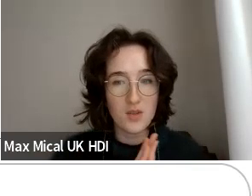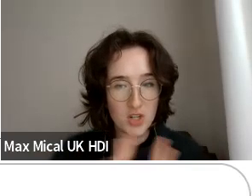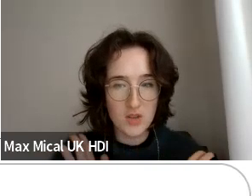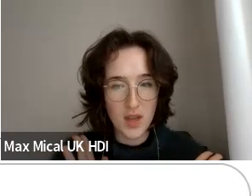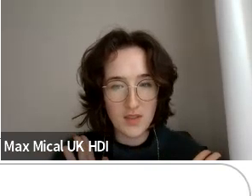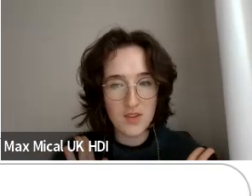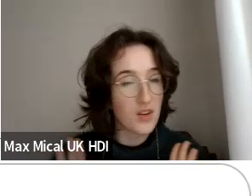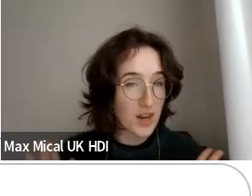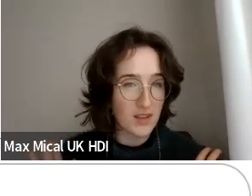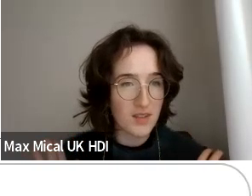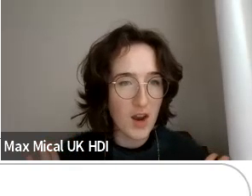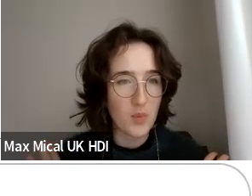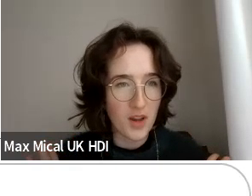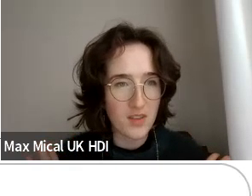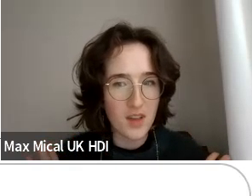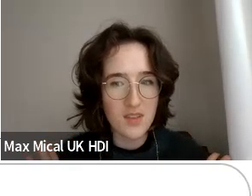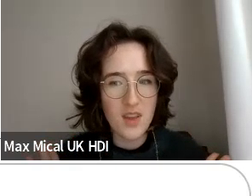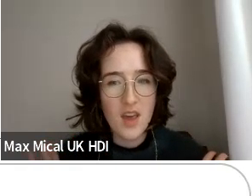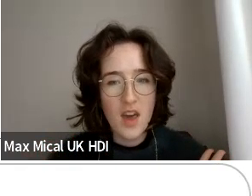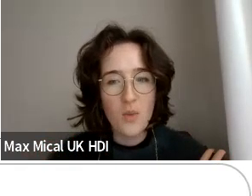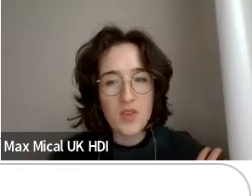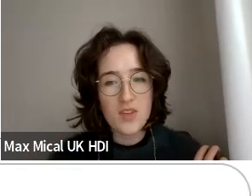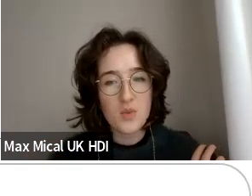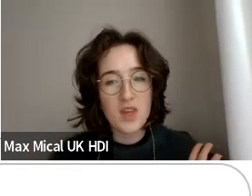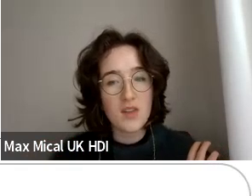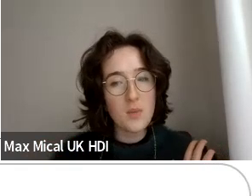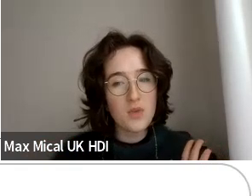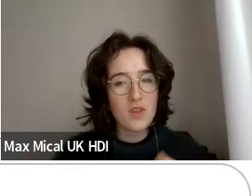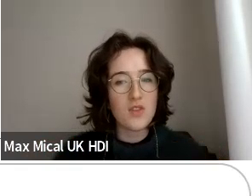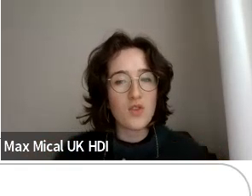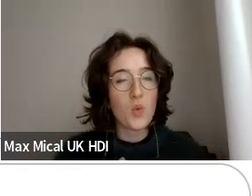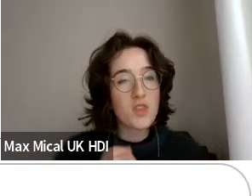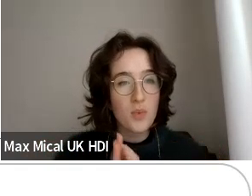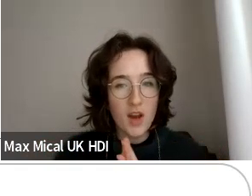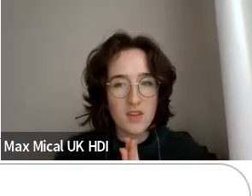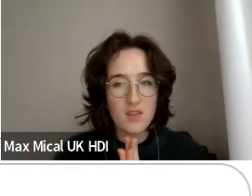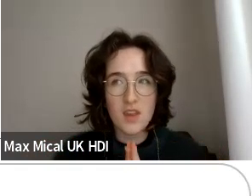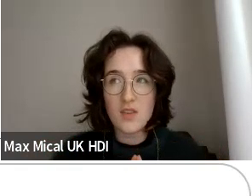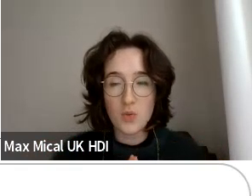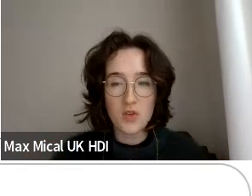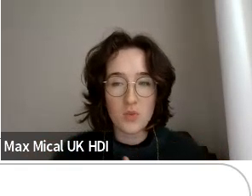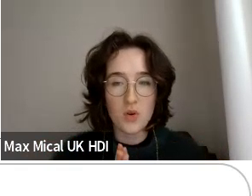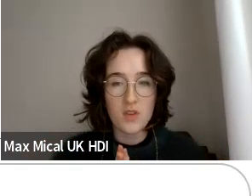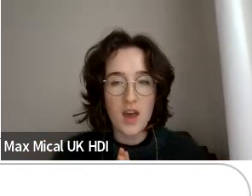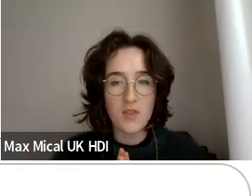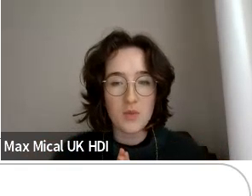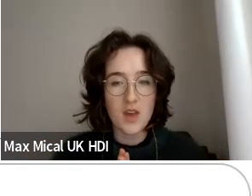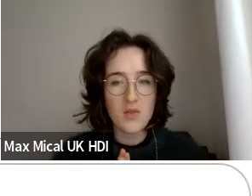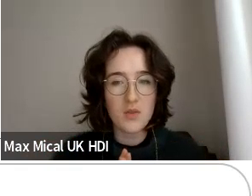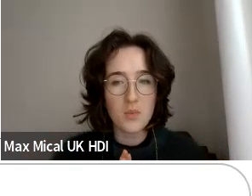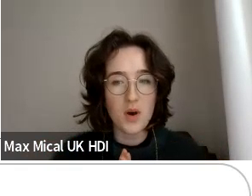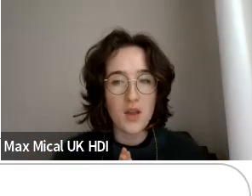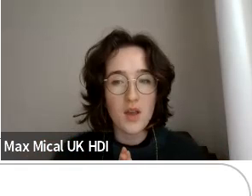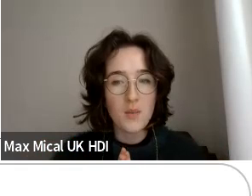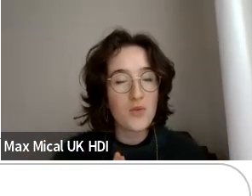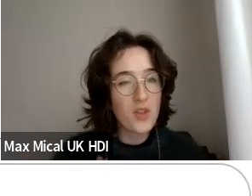our Smartsheet master, narrating the entire process. With this, we can glimpse into what the process is for peer support staff